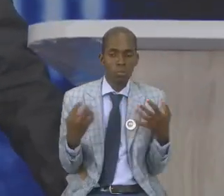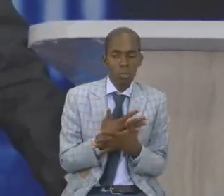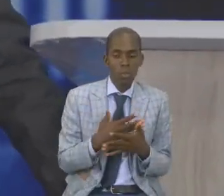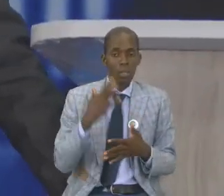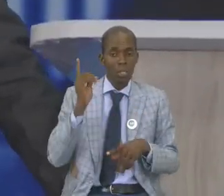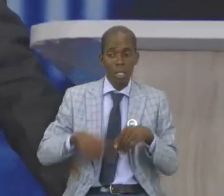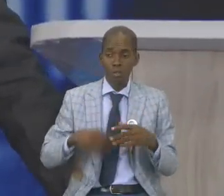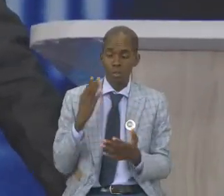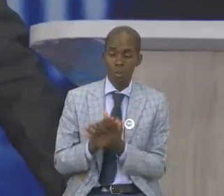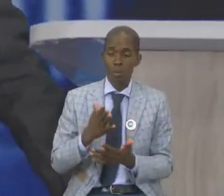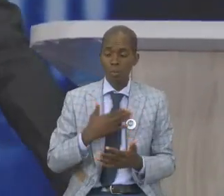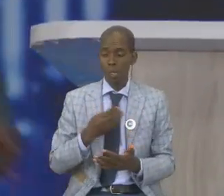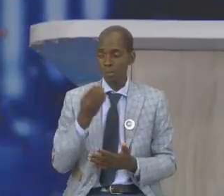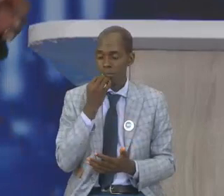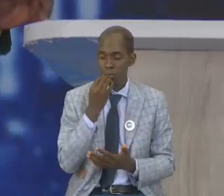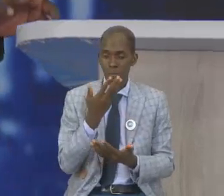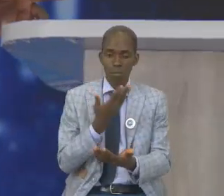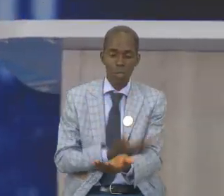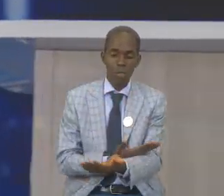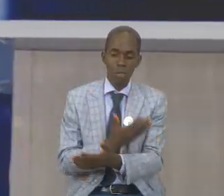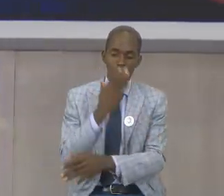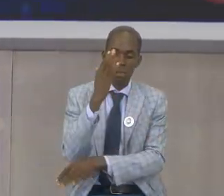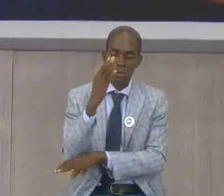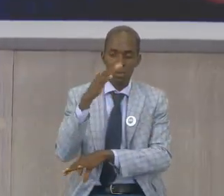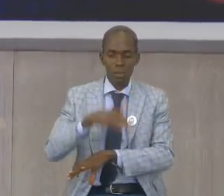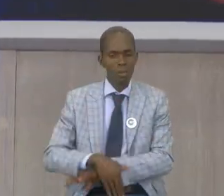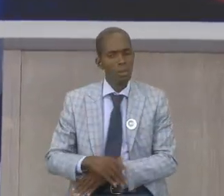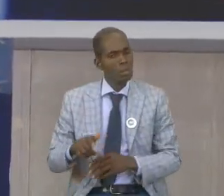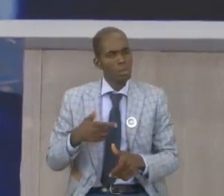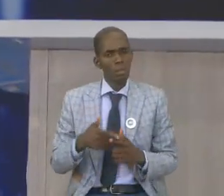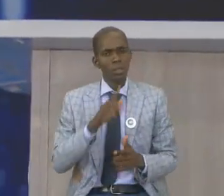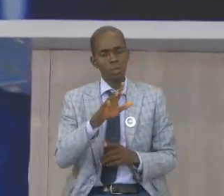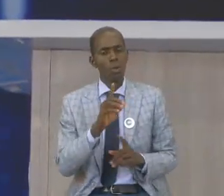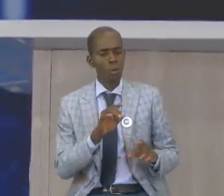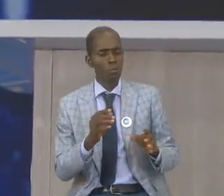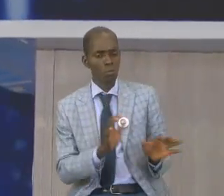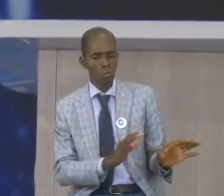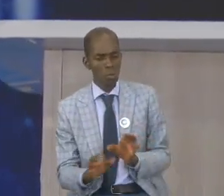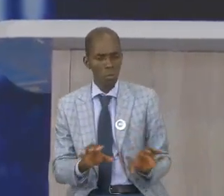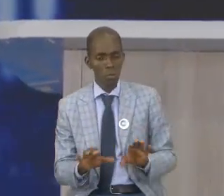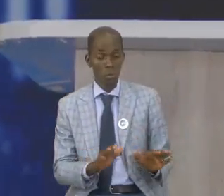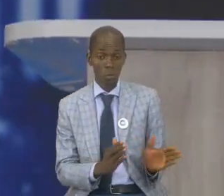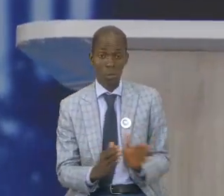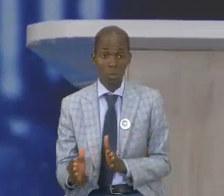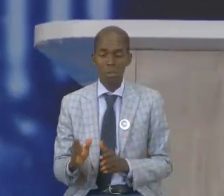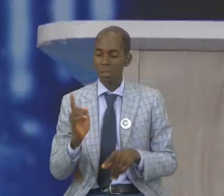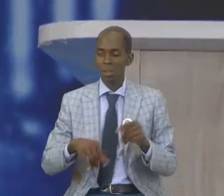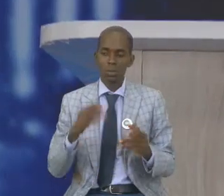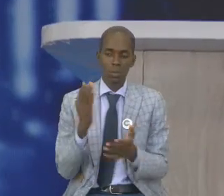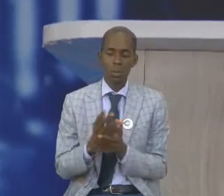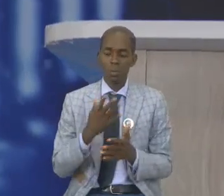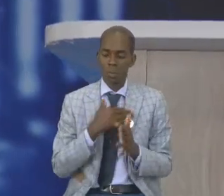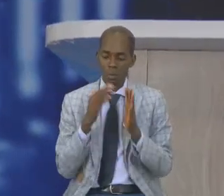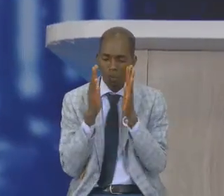dinner, feeding the body, then their threat will not stop my prayer, my petition, my